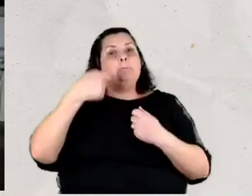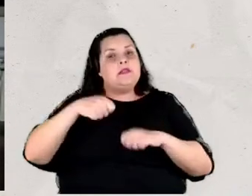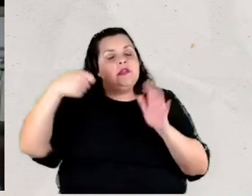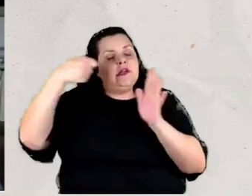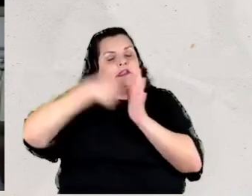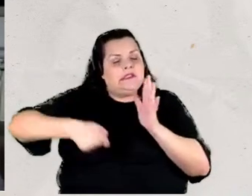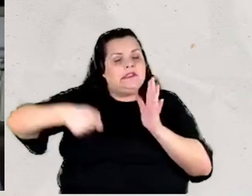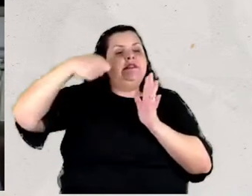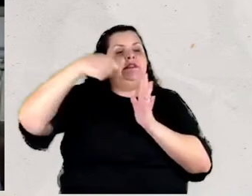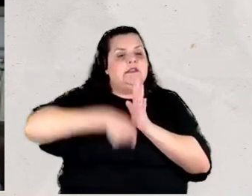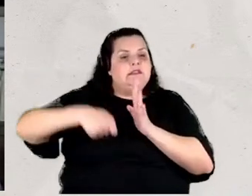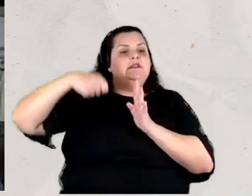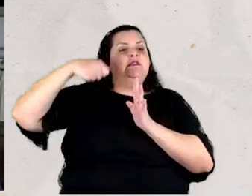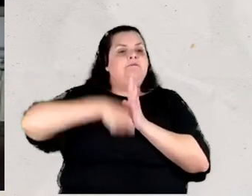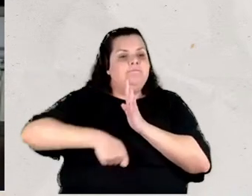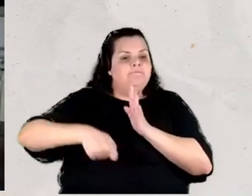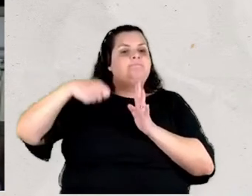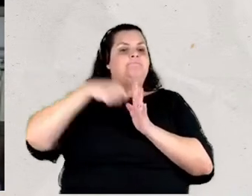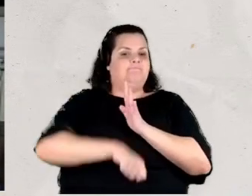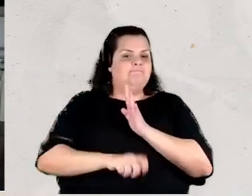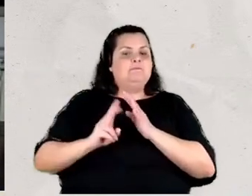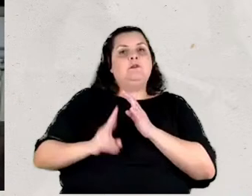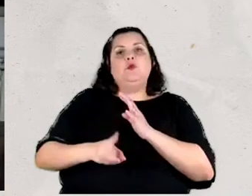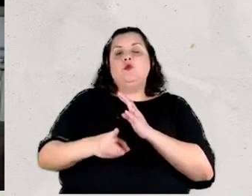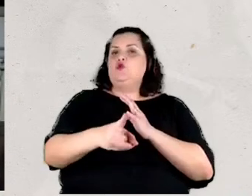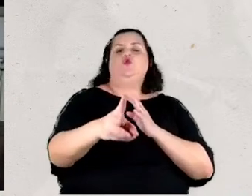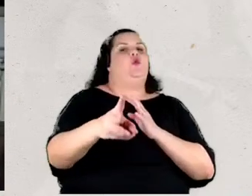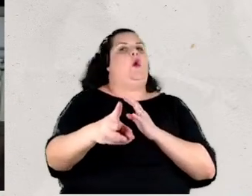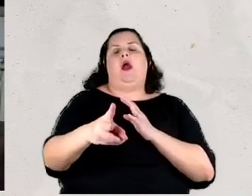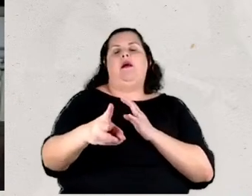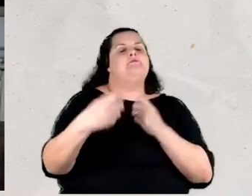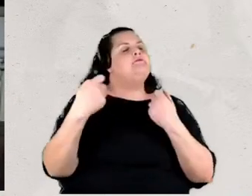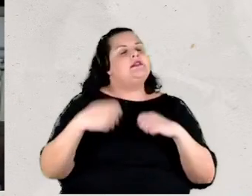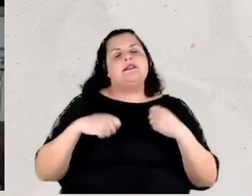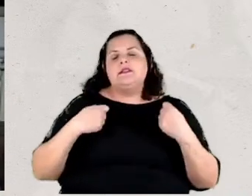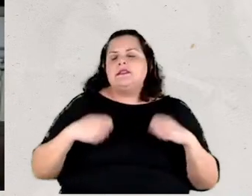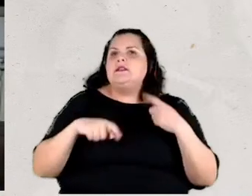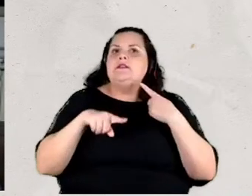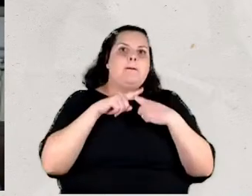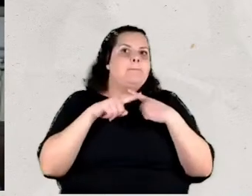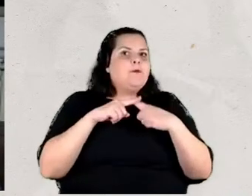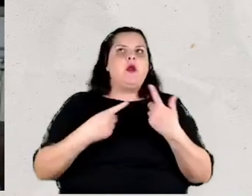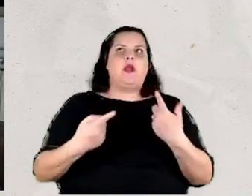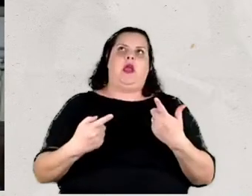of whether it's possible, whether there are some new openings that we haven't explored. We need